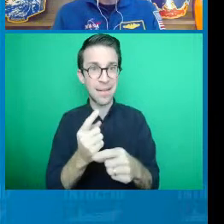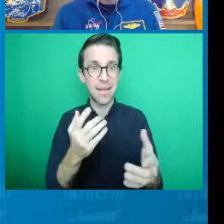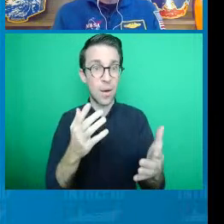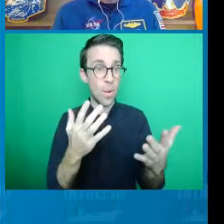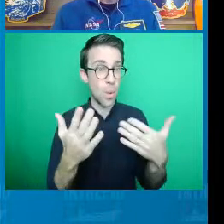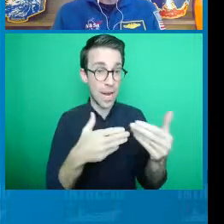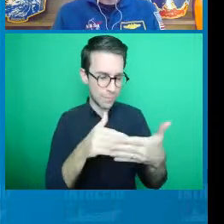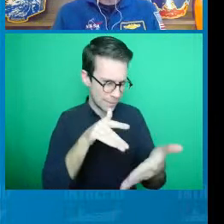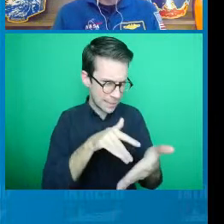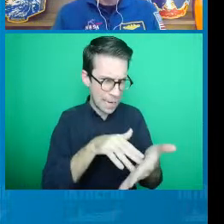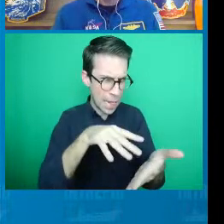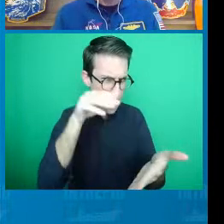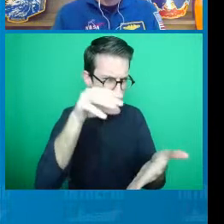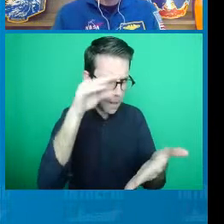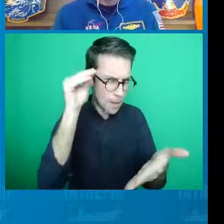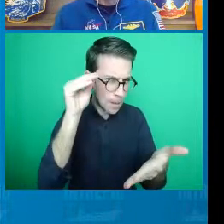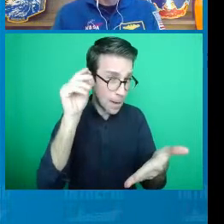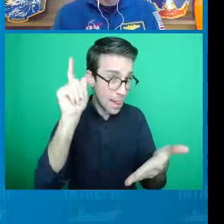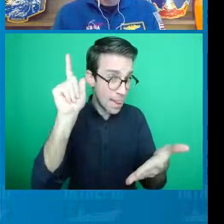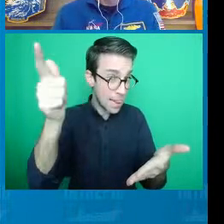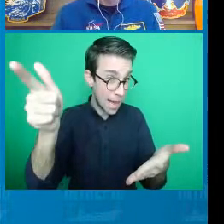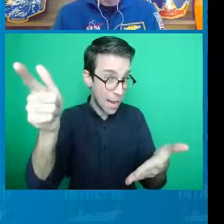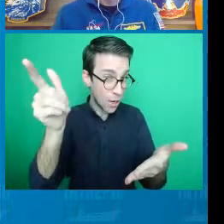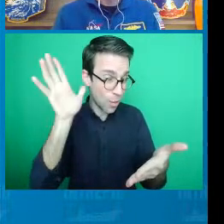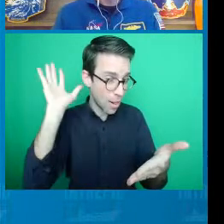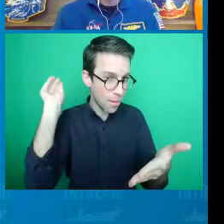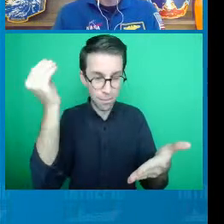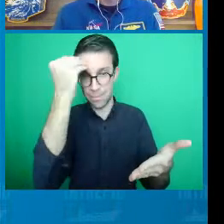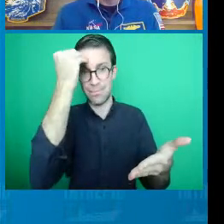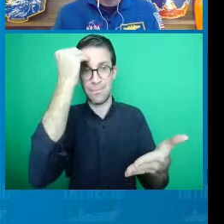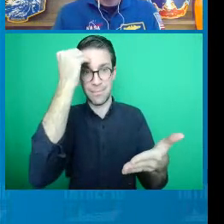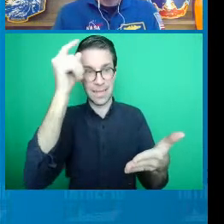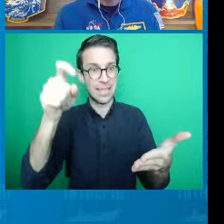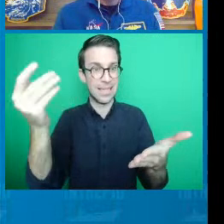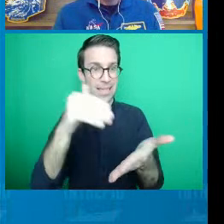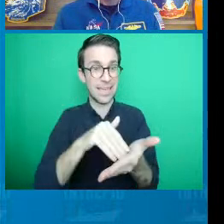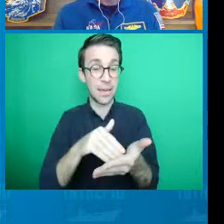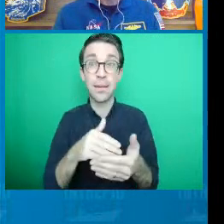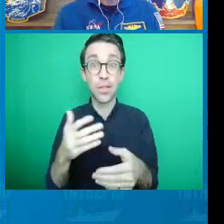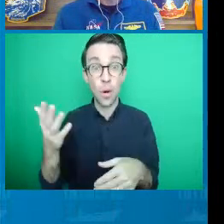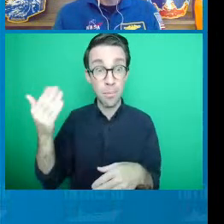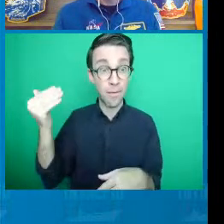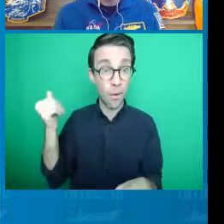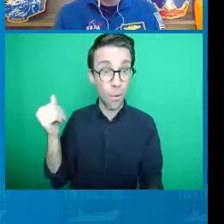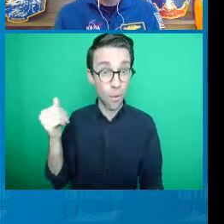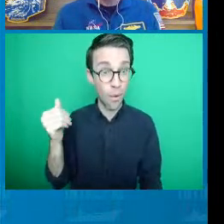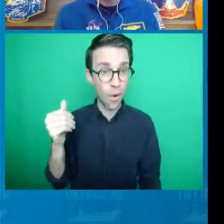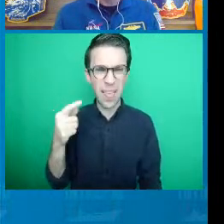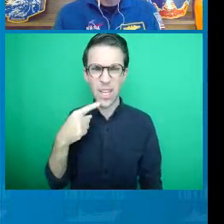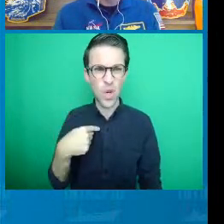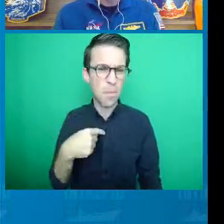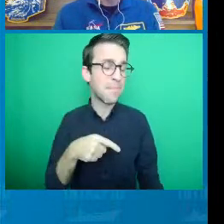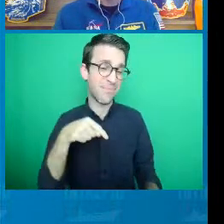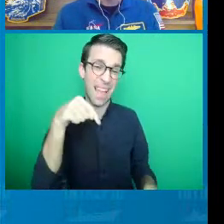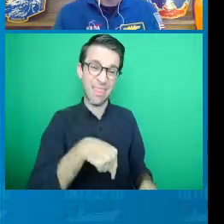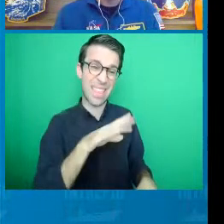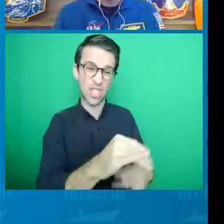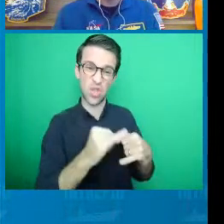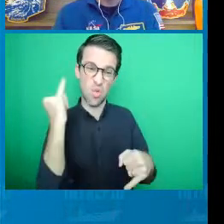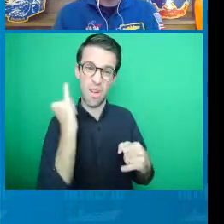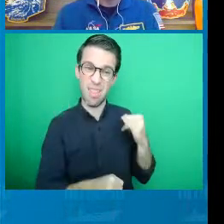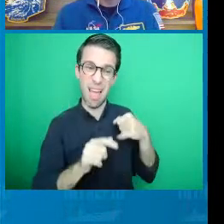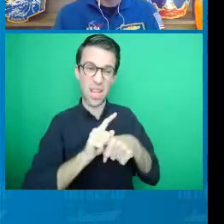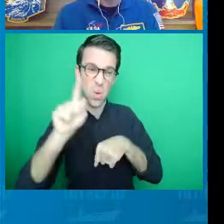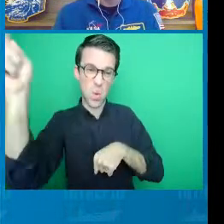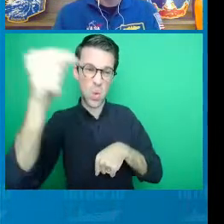So even though there was no way, as I was told, that you will ever fly in a space shuttle again, I flew in a space shuttle again. And fortunately, I had not